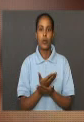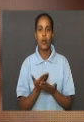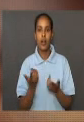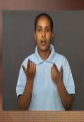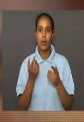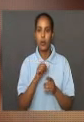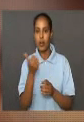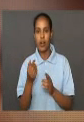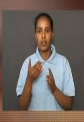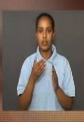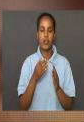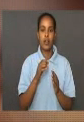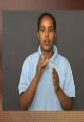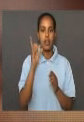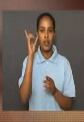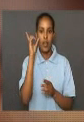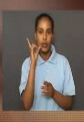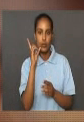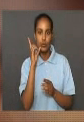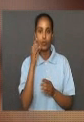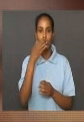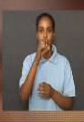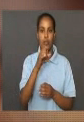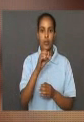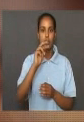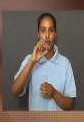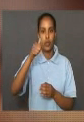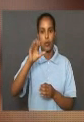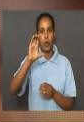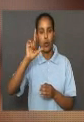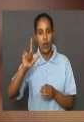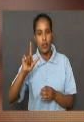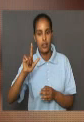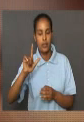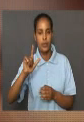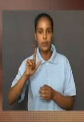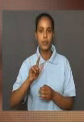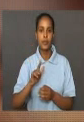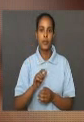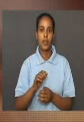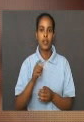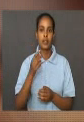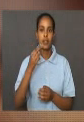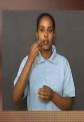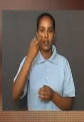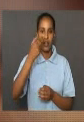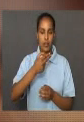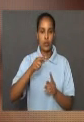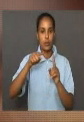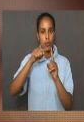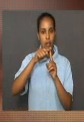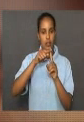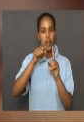Whereas in a dilute solution of sodium chloride, the hydrogen